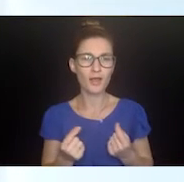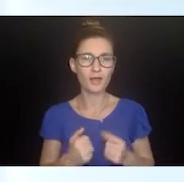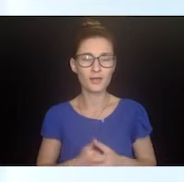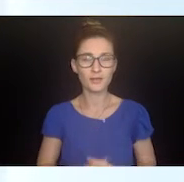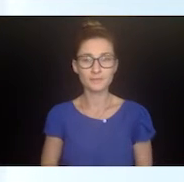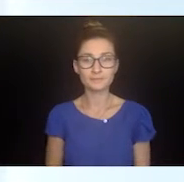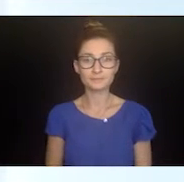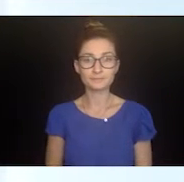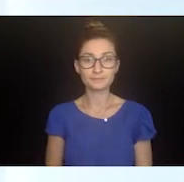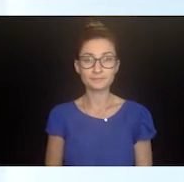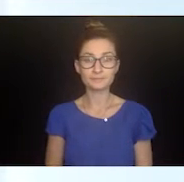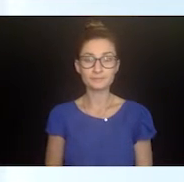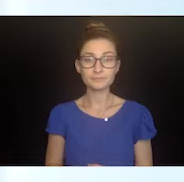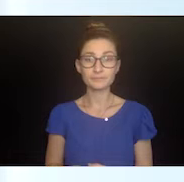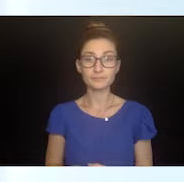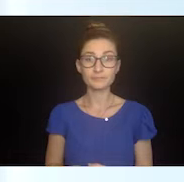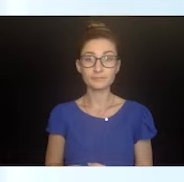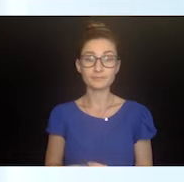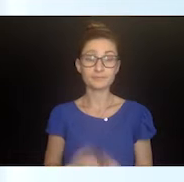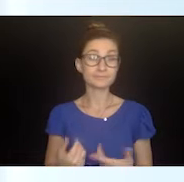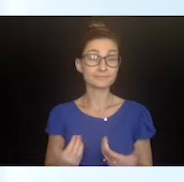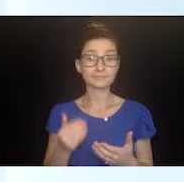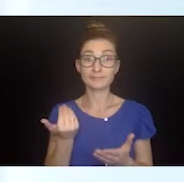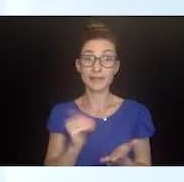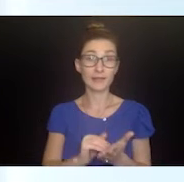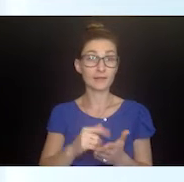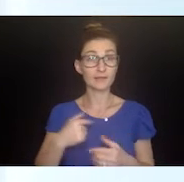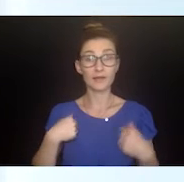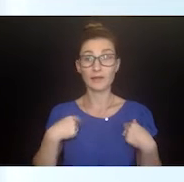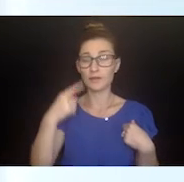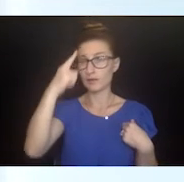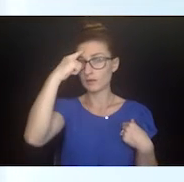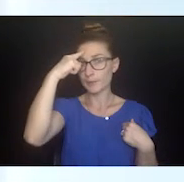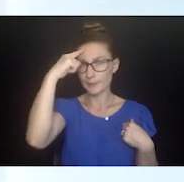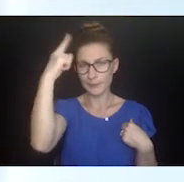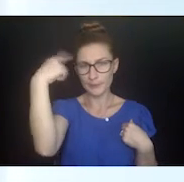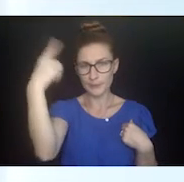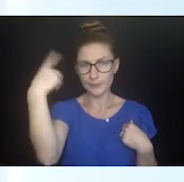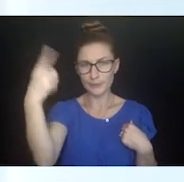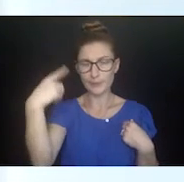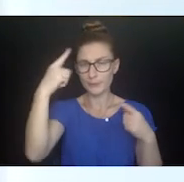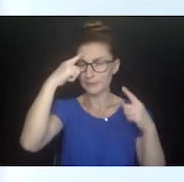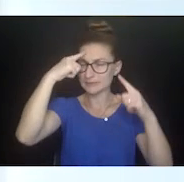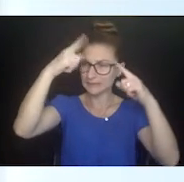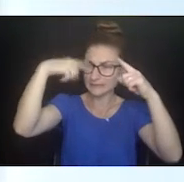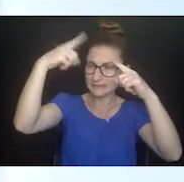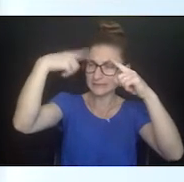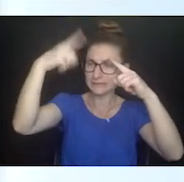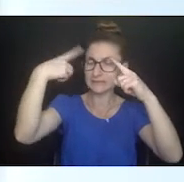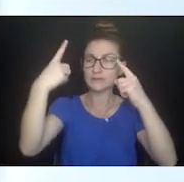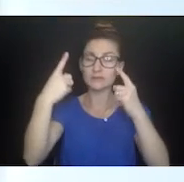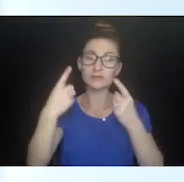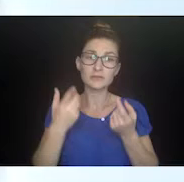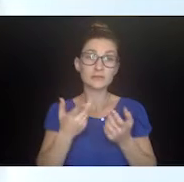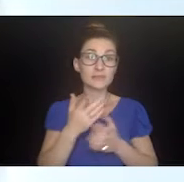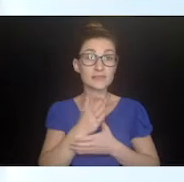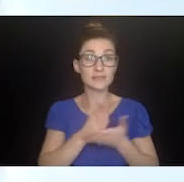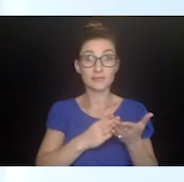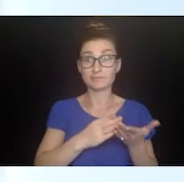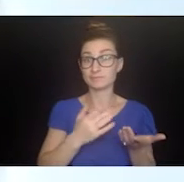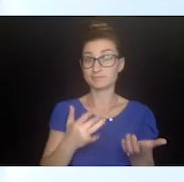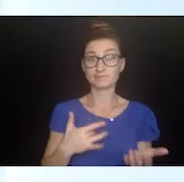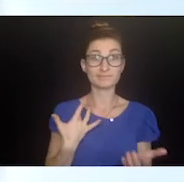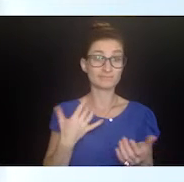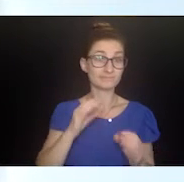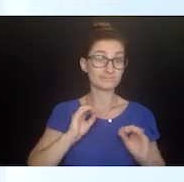I was in this place where I was, like I said, spiraling. And in some ways I was numb. I was